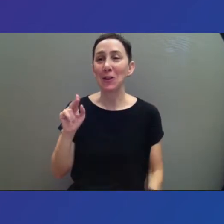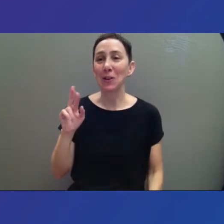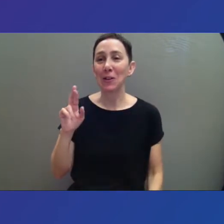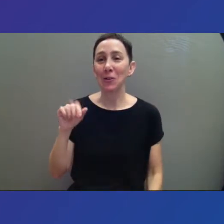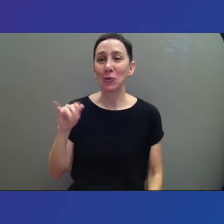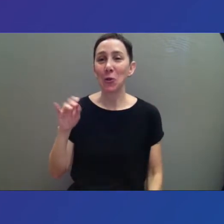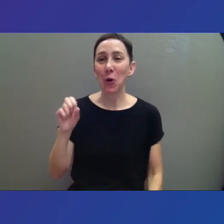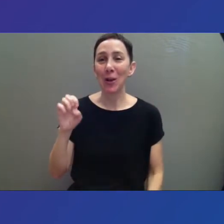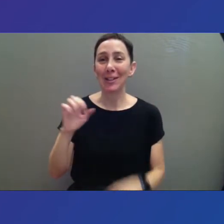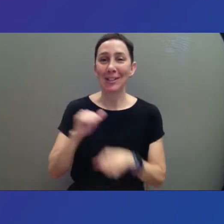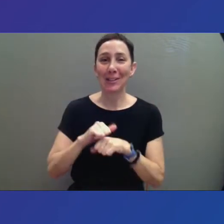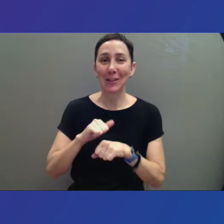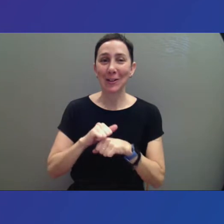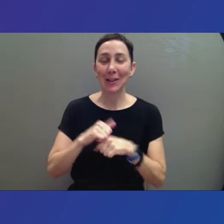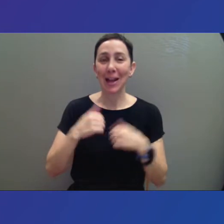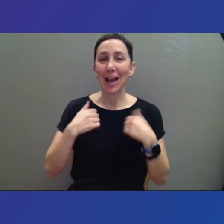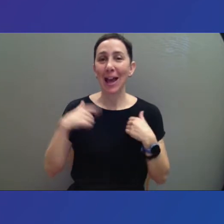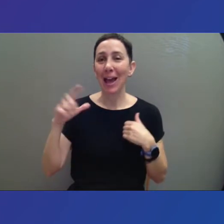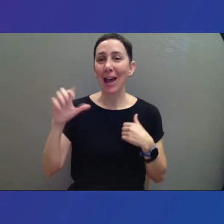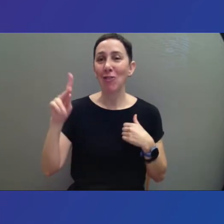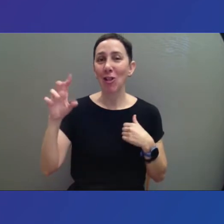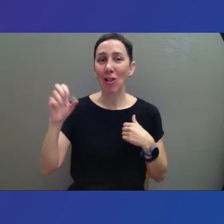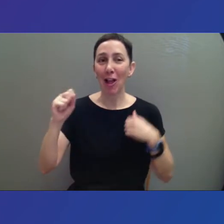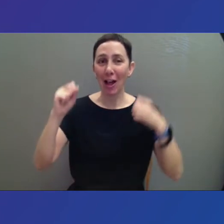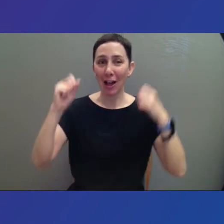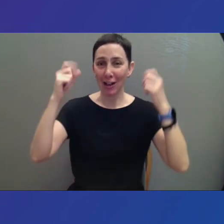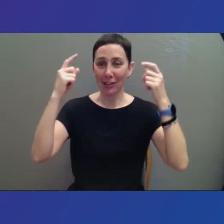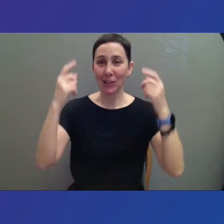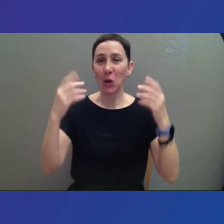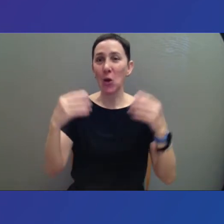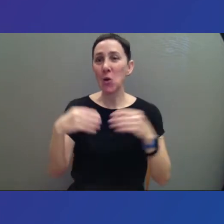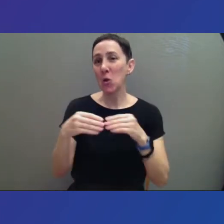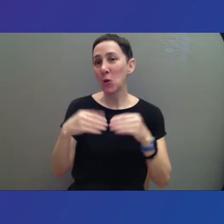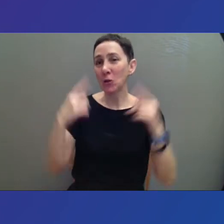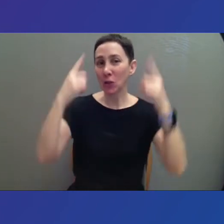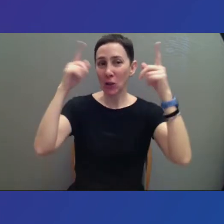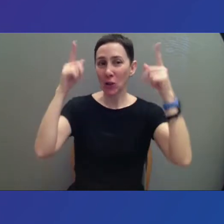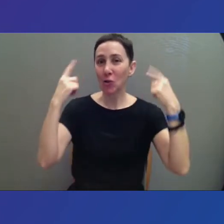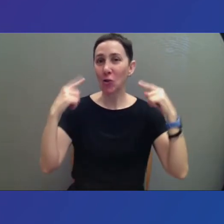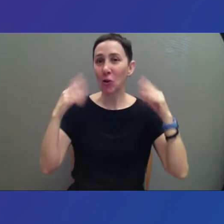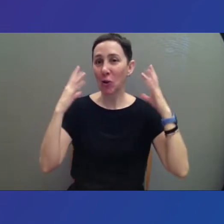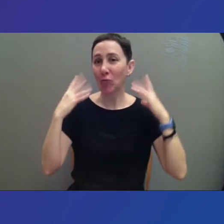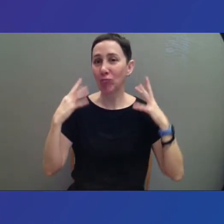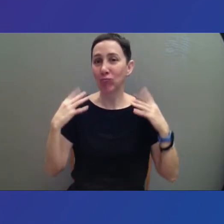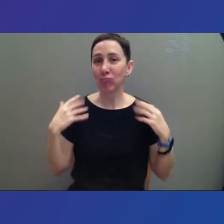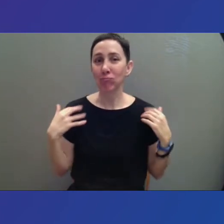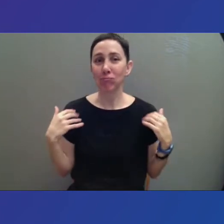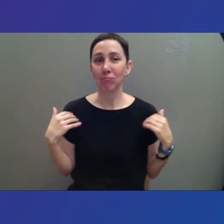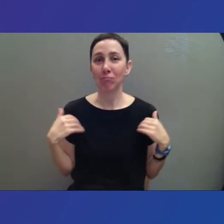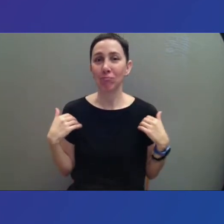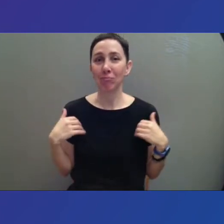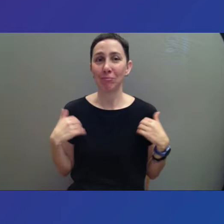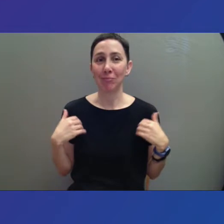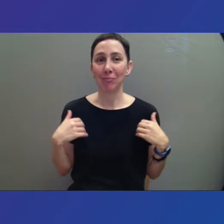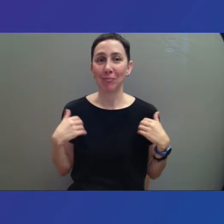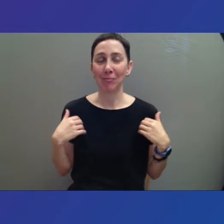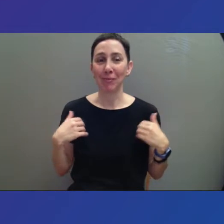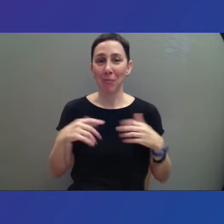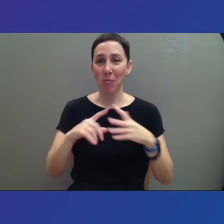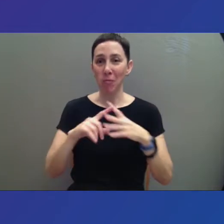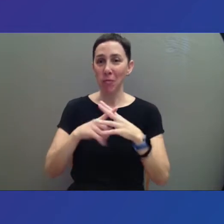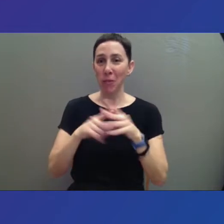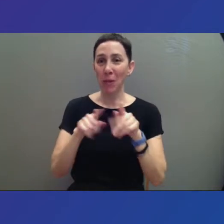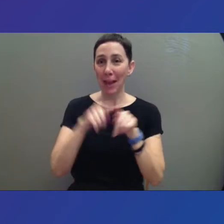I have locks that are loosely curled and hanging to my shoulders. They start off